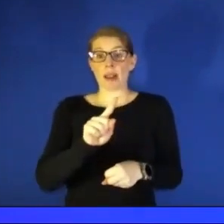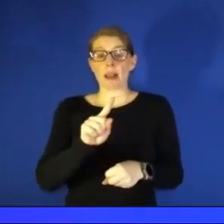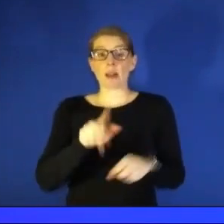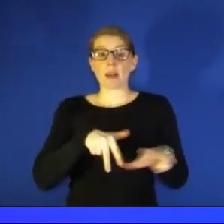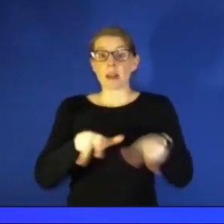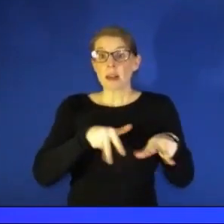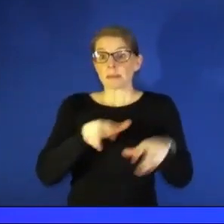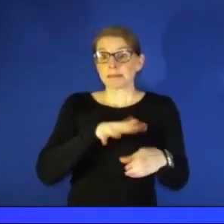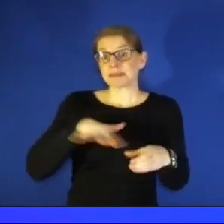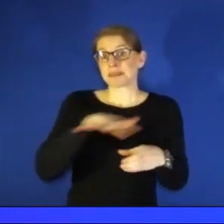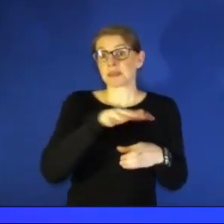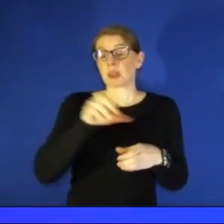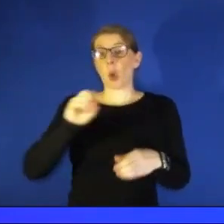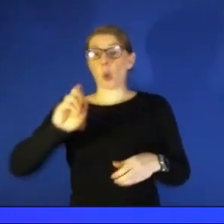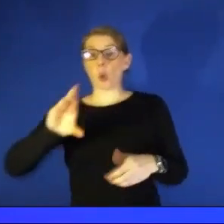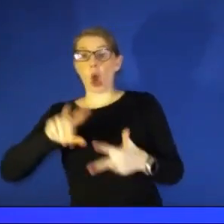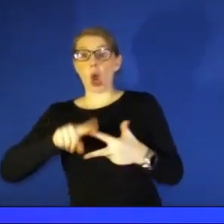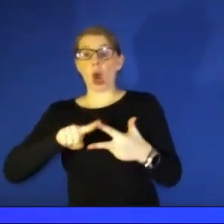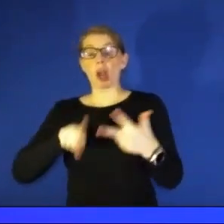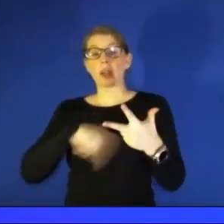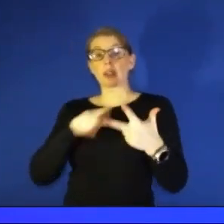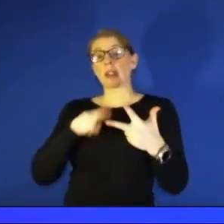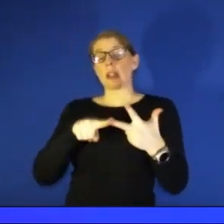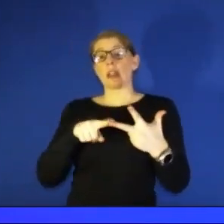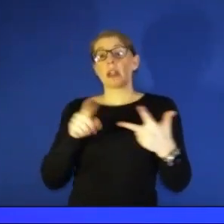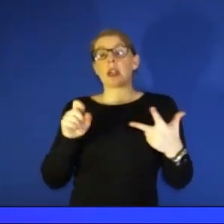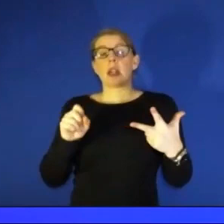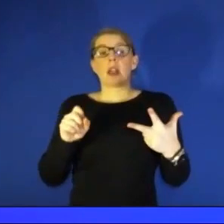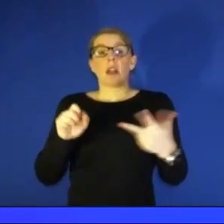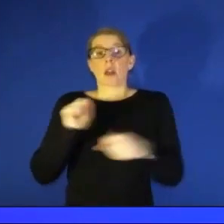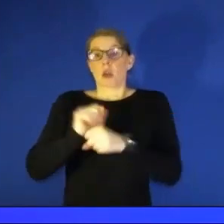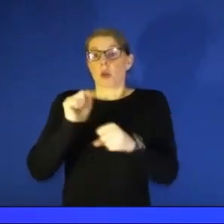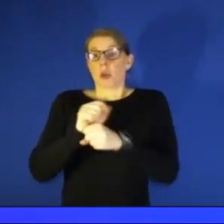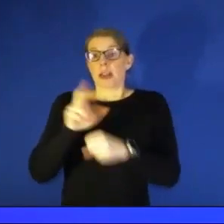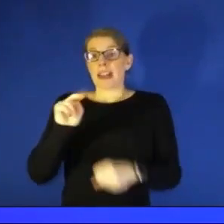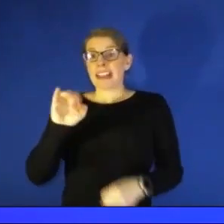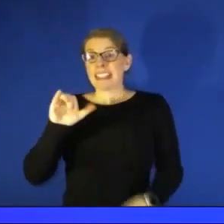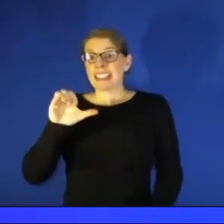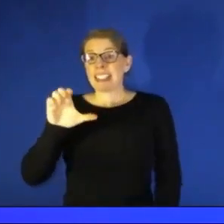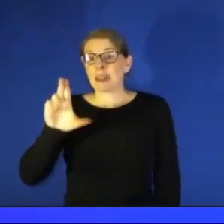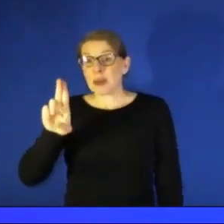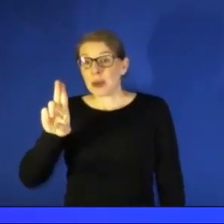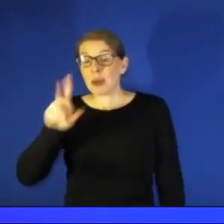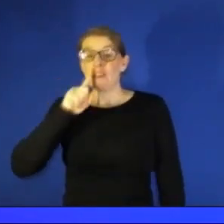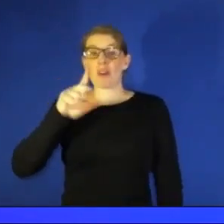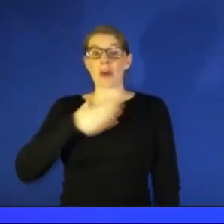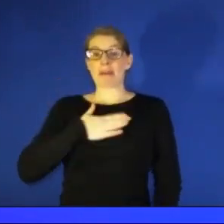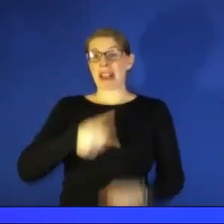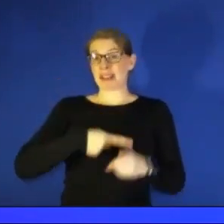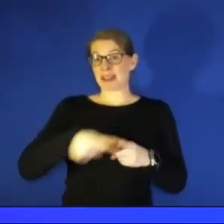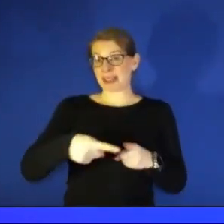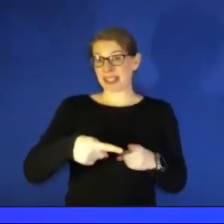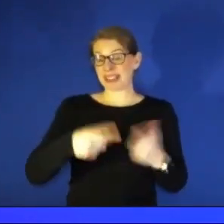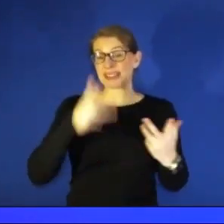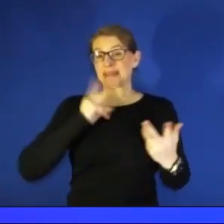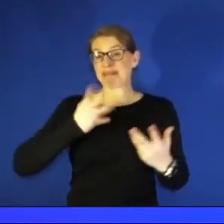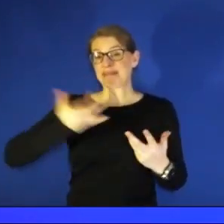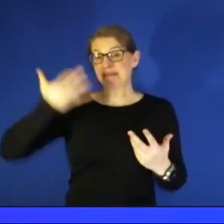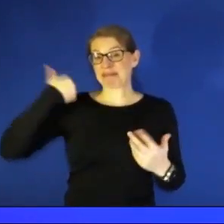working in an OR as you've showed this morning, working in the NICU like I did for my career. There are just so